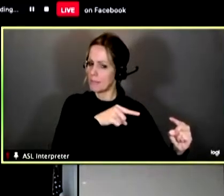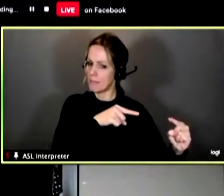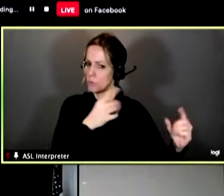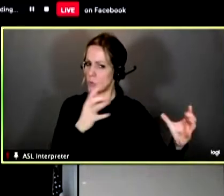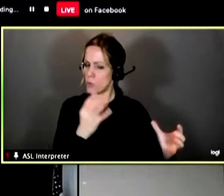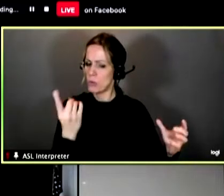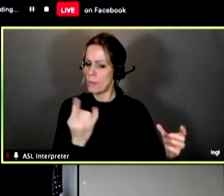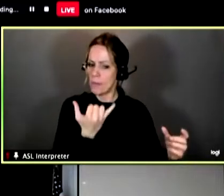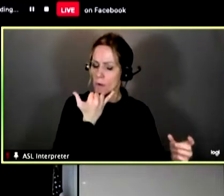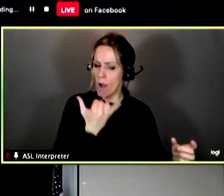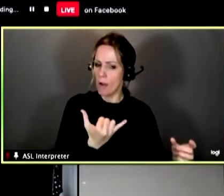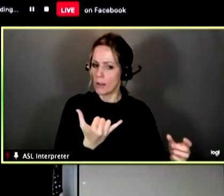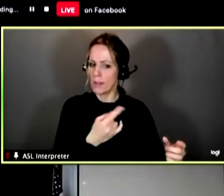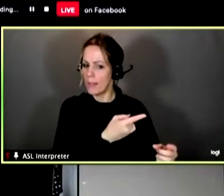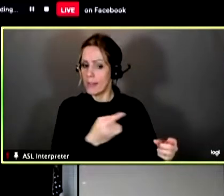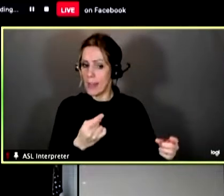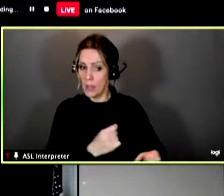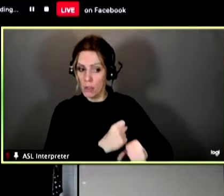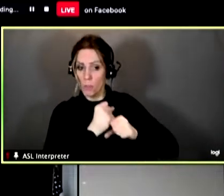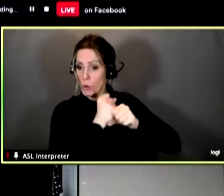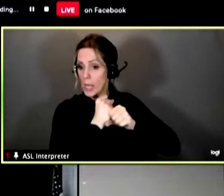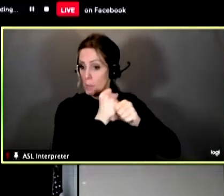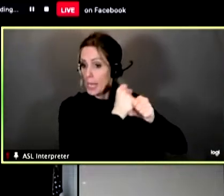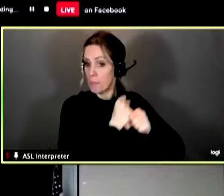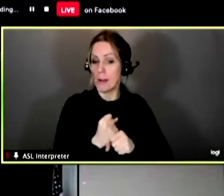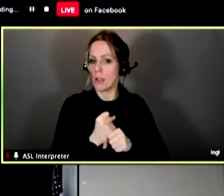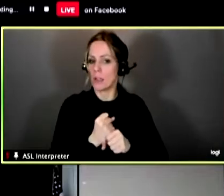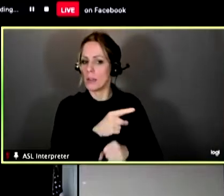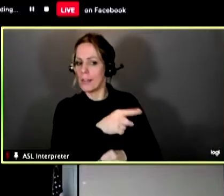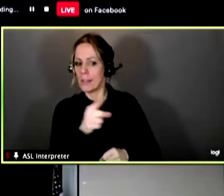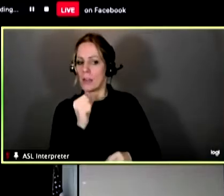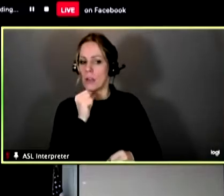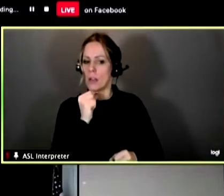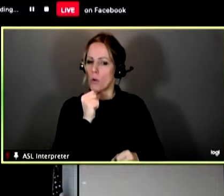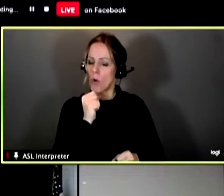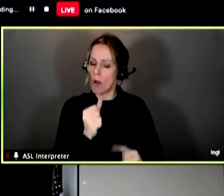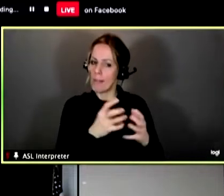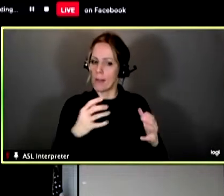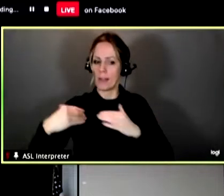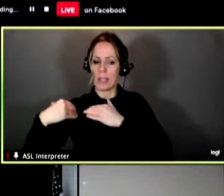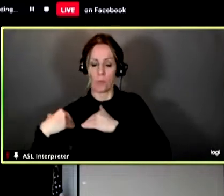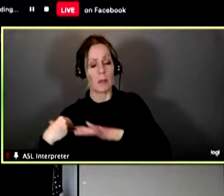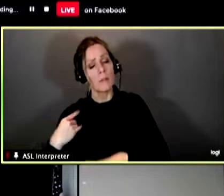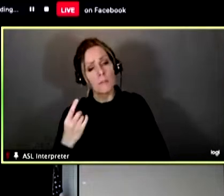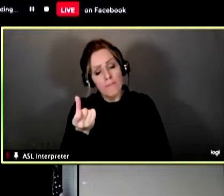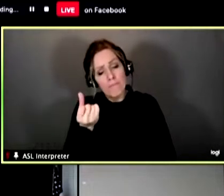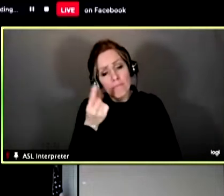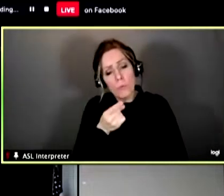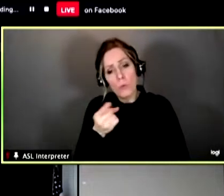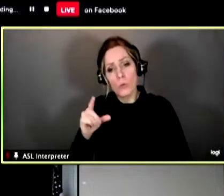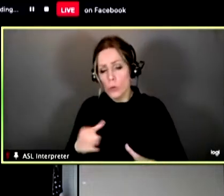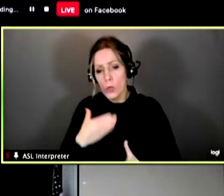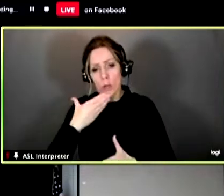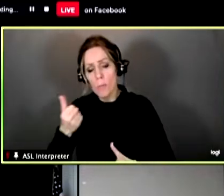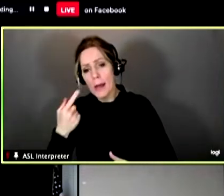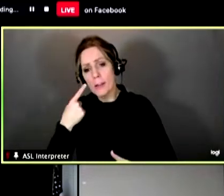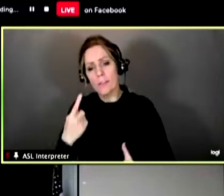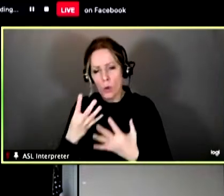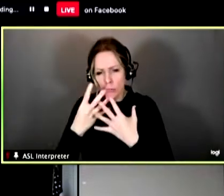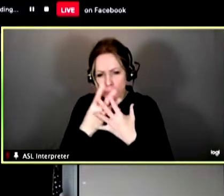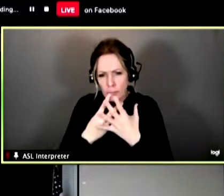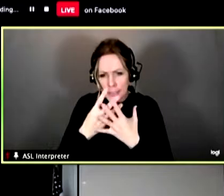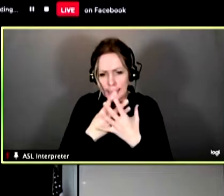and lack of accountability. And I know you're doing your best to screen people so that the bad apples don't get through,